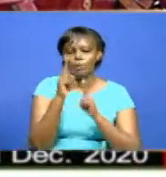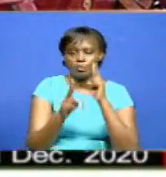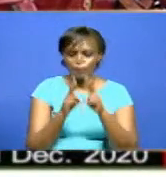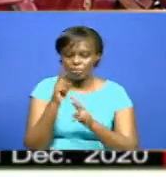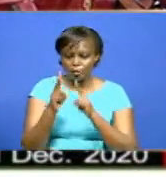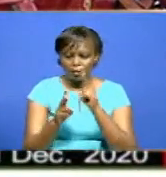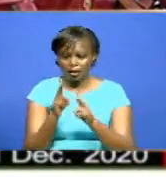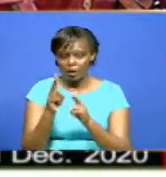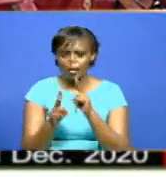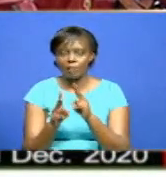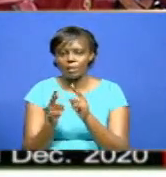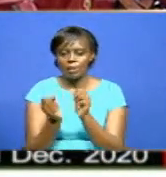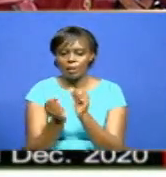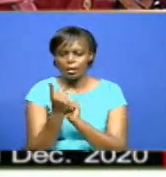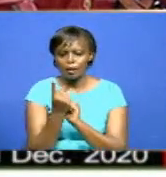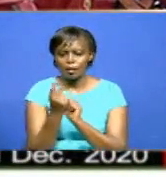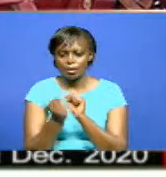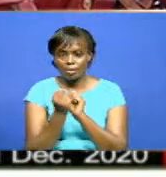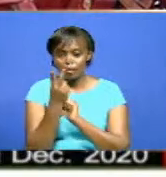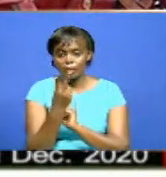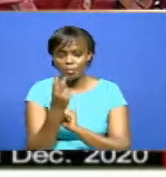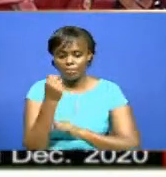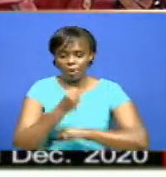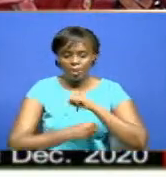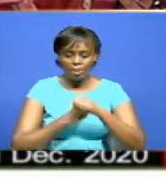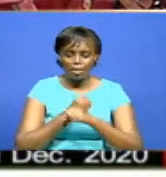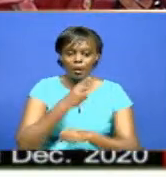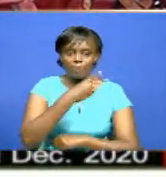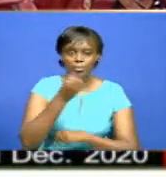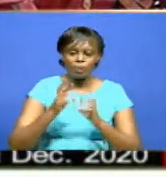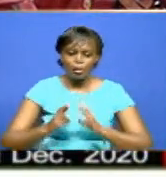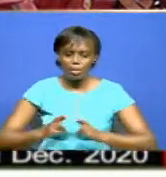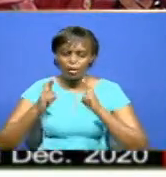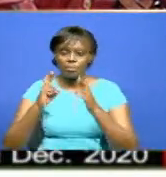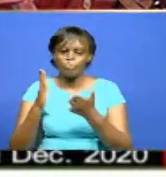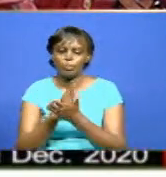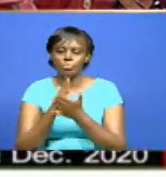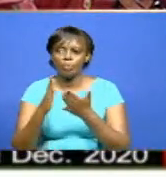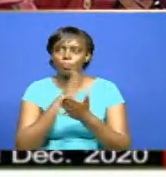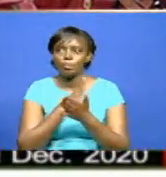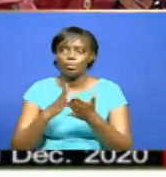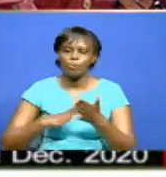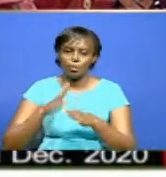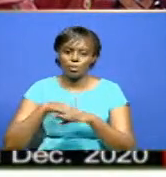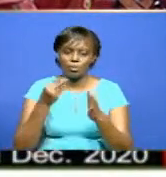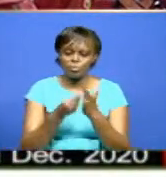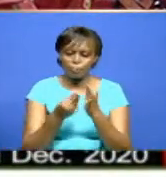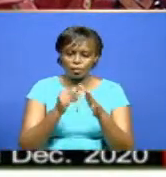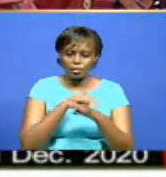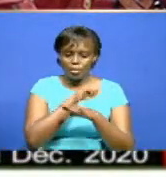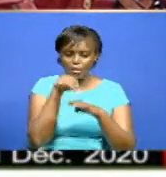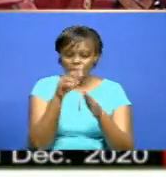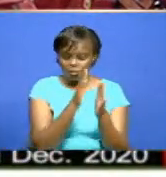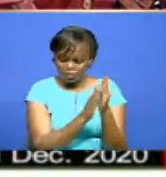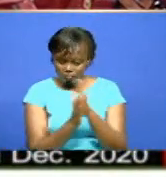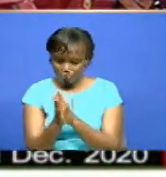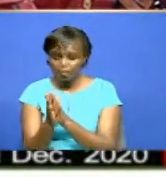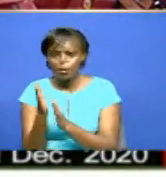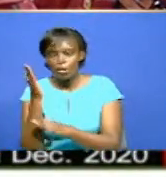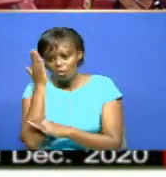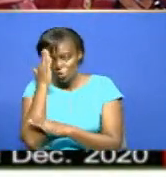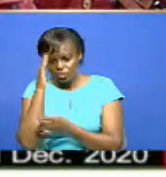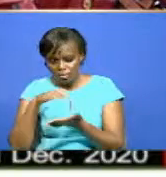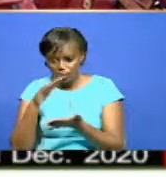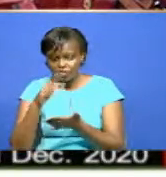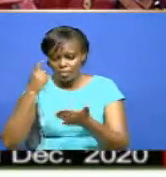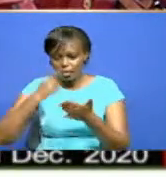22nd December 2020, report of the Departmental Committee on Finance and National Planning on its consideration